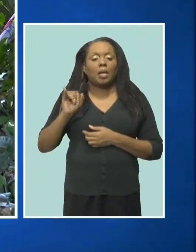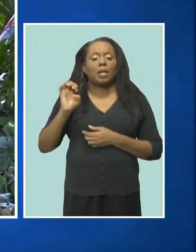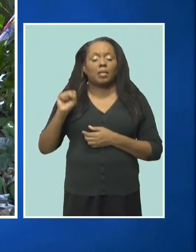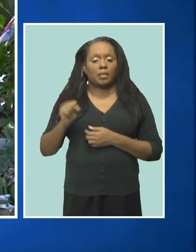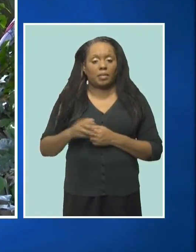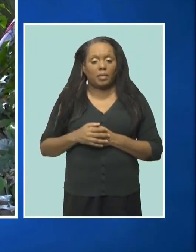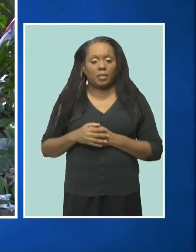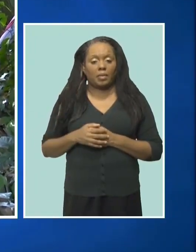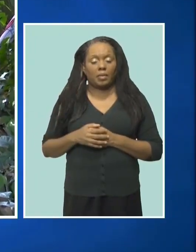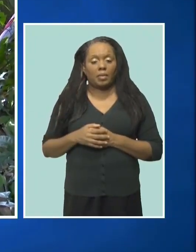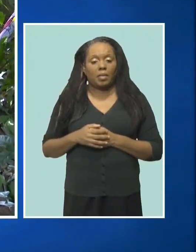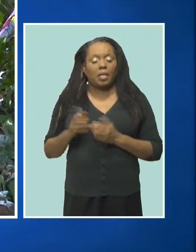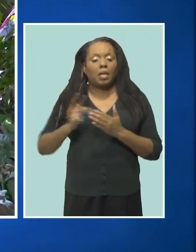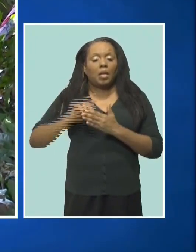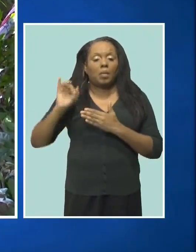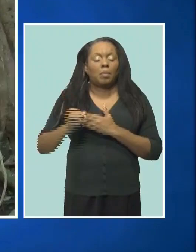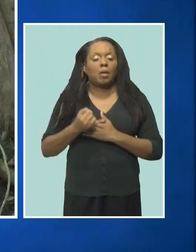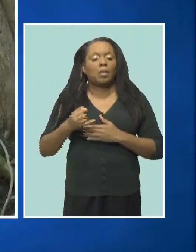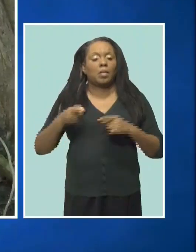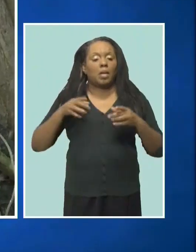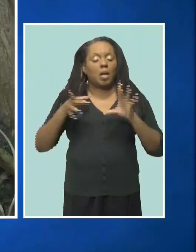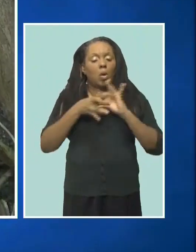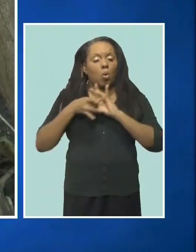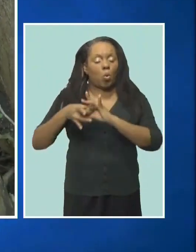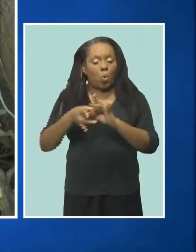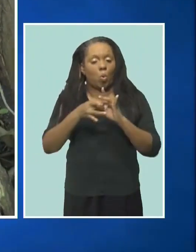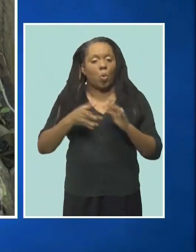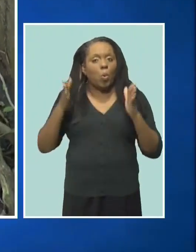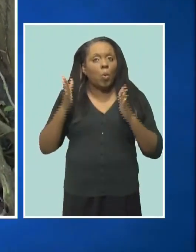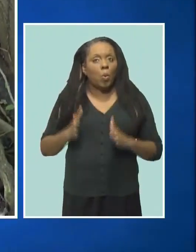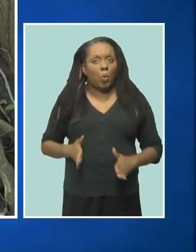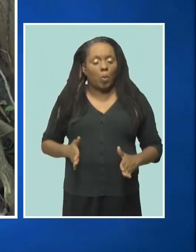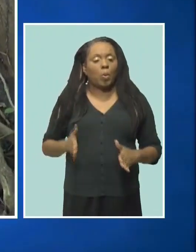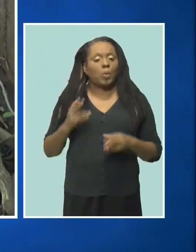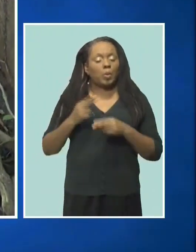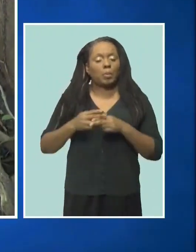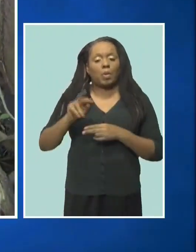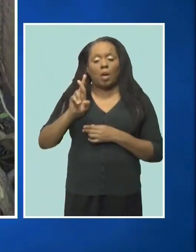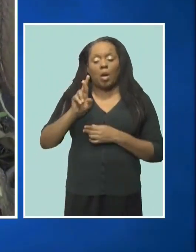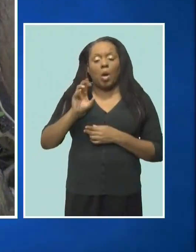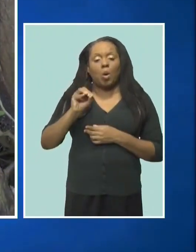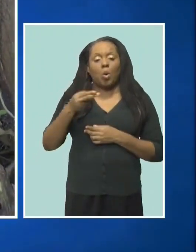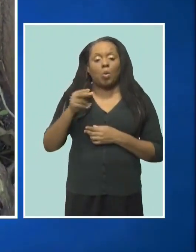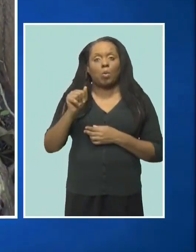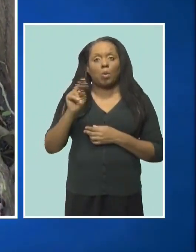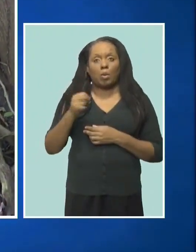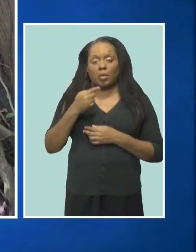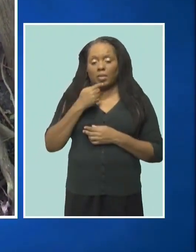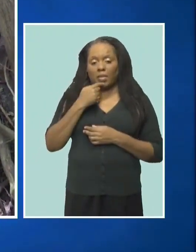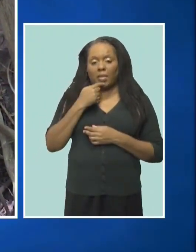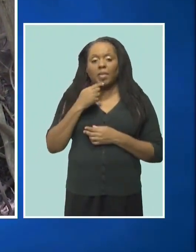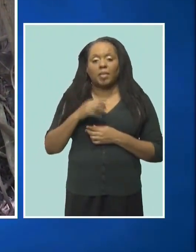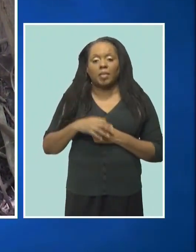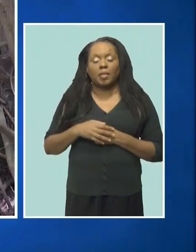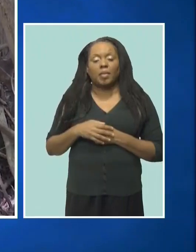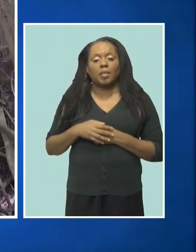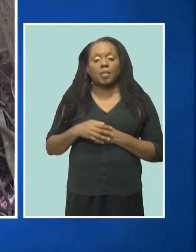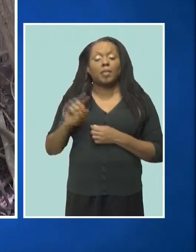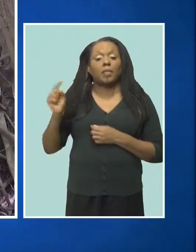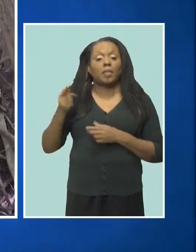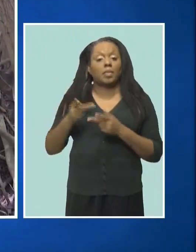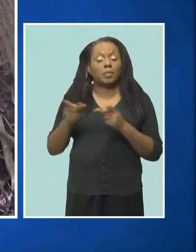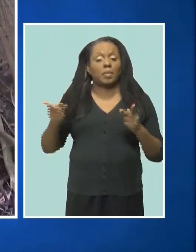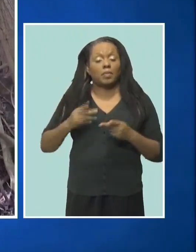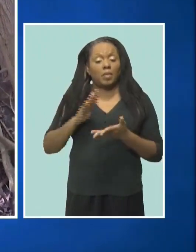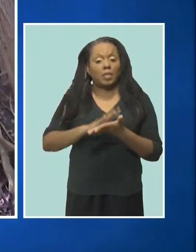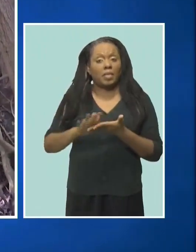ministry's Biodiversity, Conservation and Management section, Rohan Payne, says Green Hill has been selected as the pilot site for